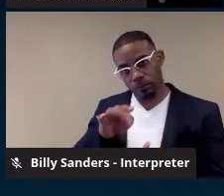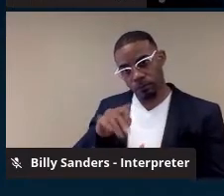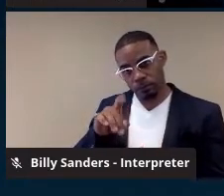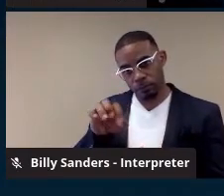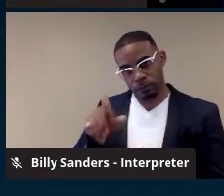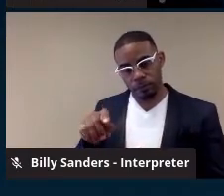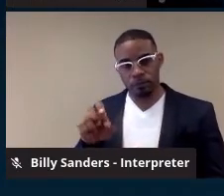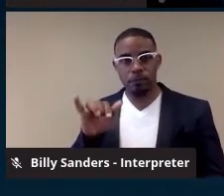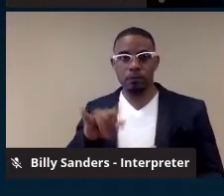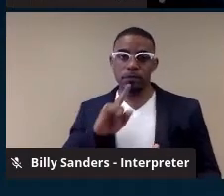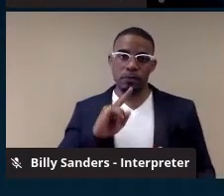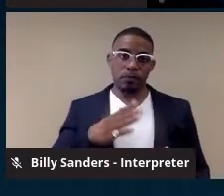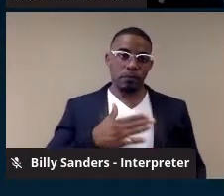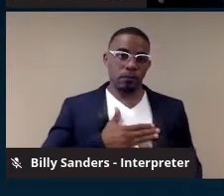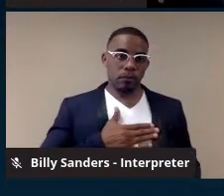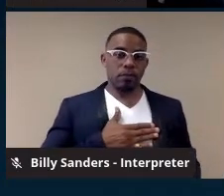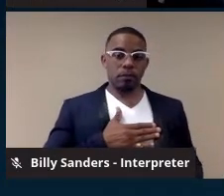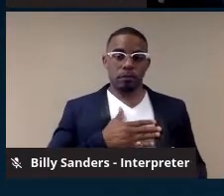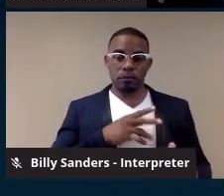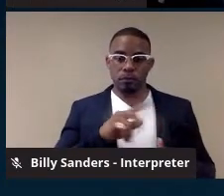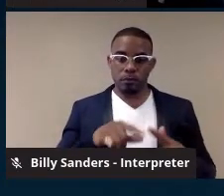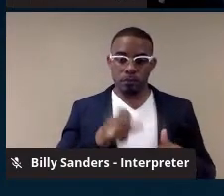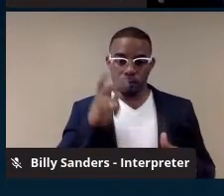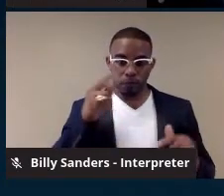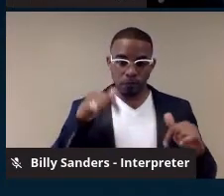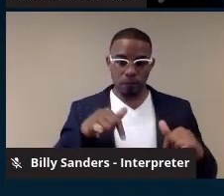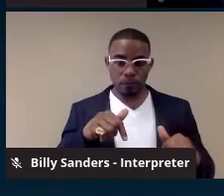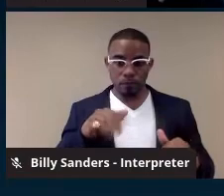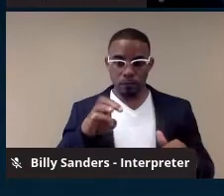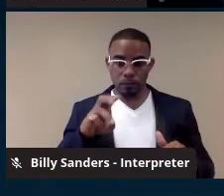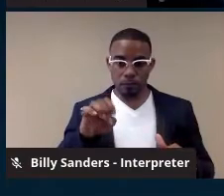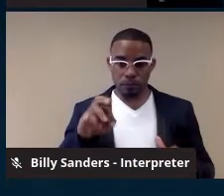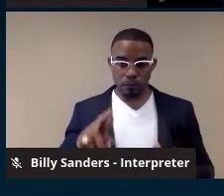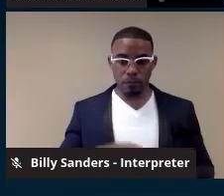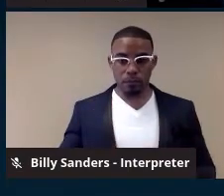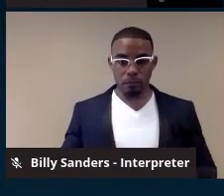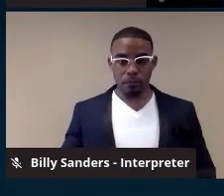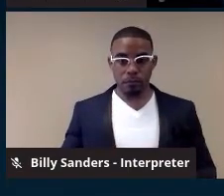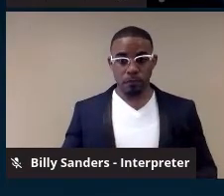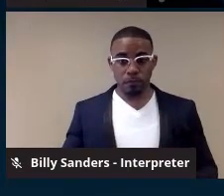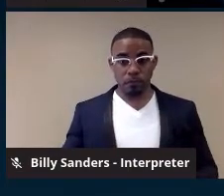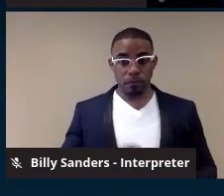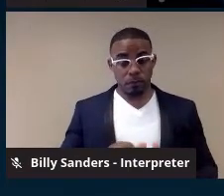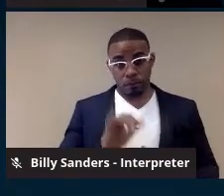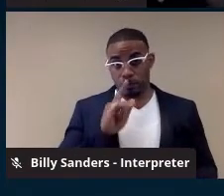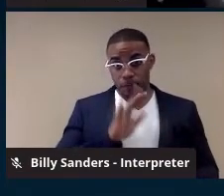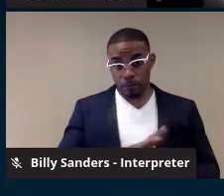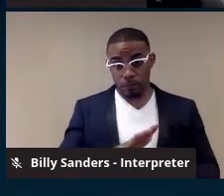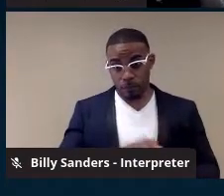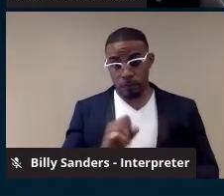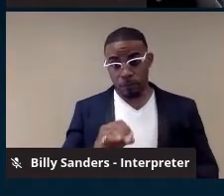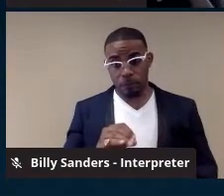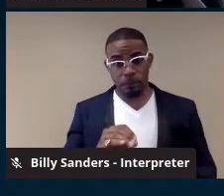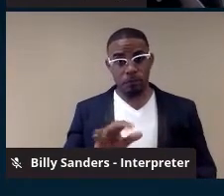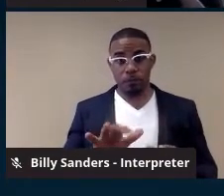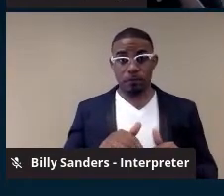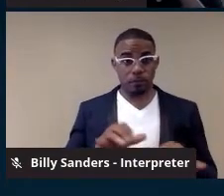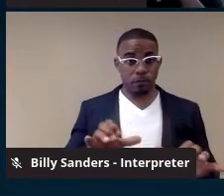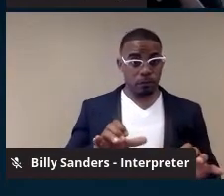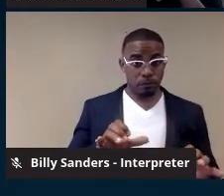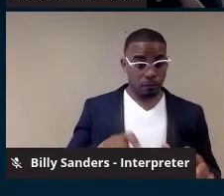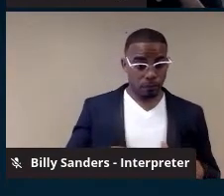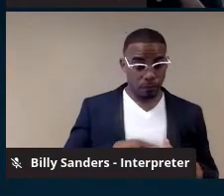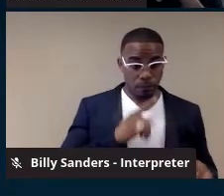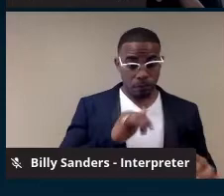that is my root. You saw that when I went to it in the browser. So let's add that to the nav. So how it does the routing